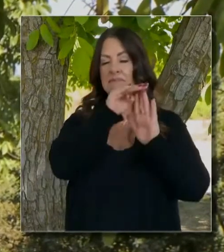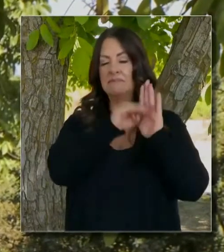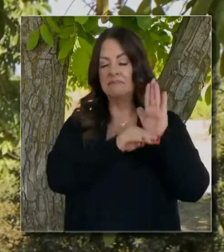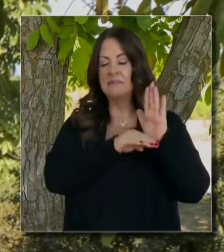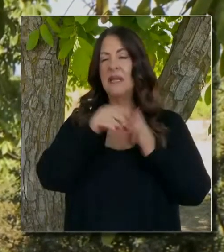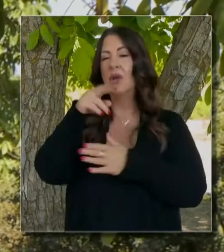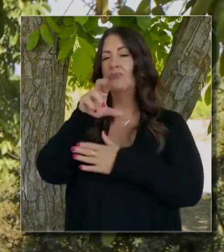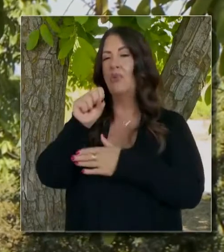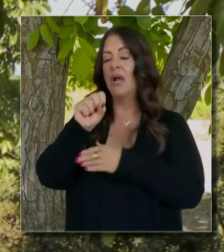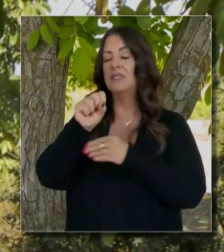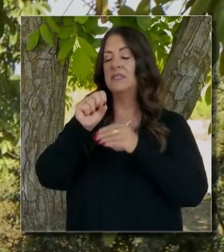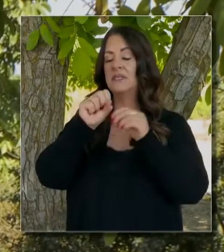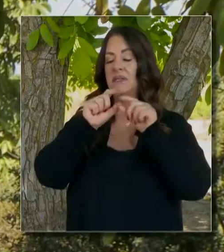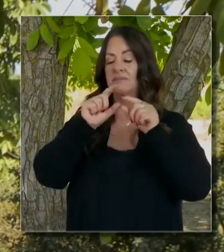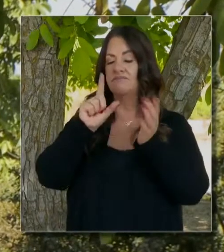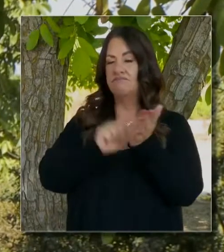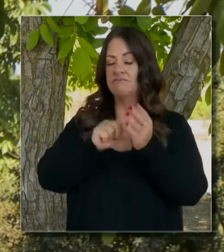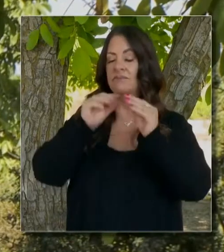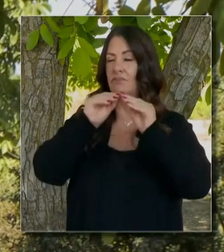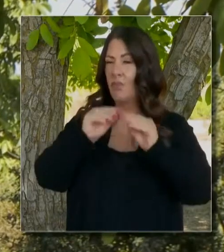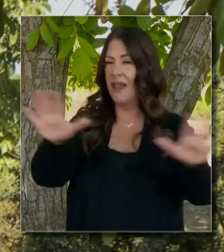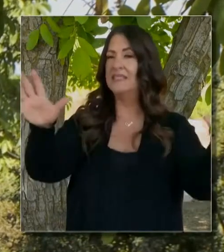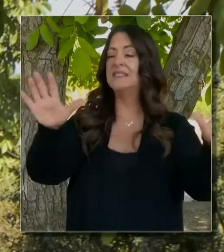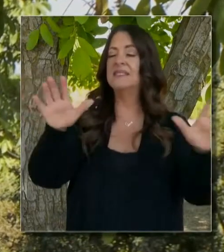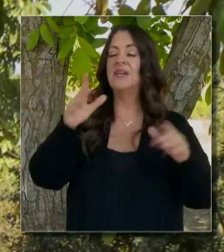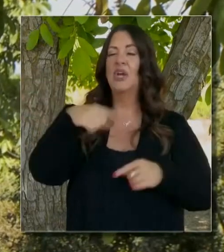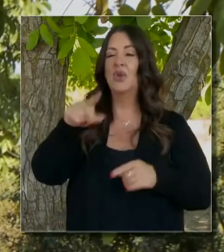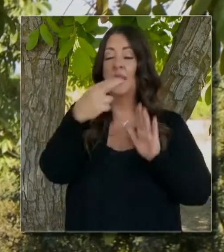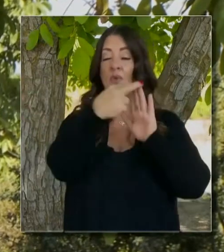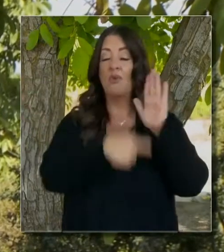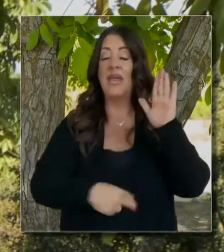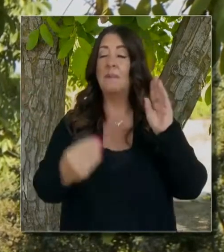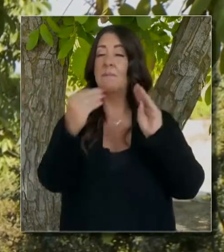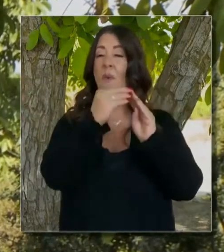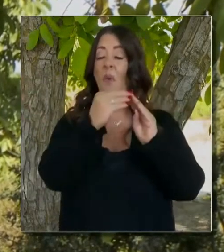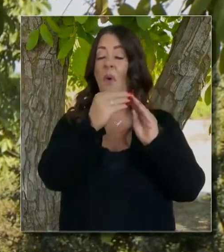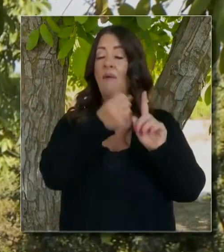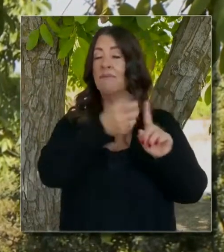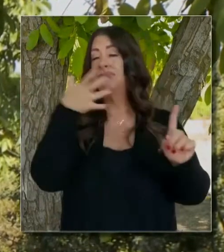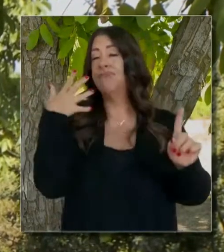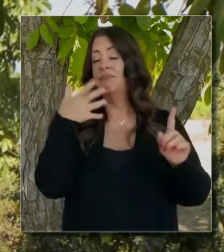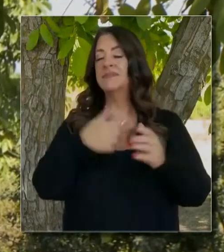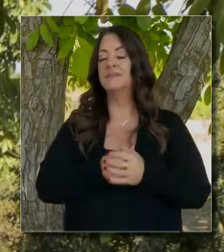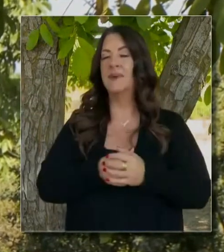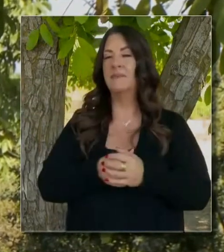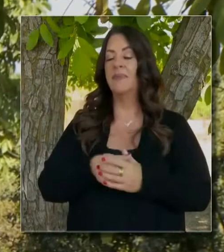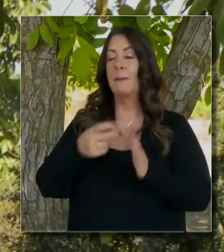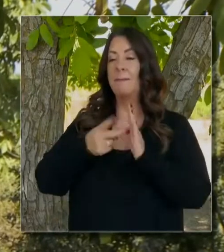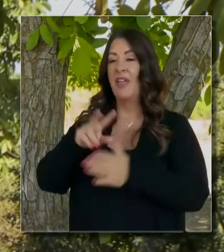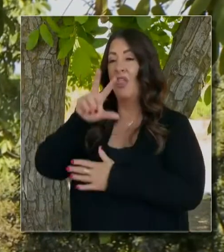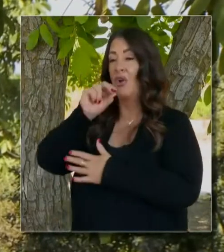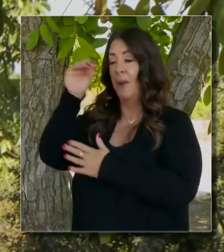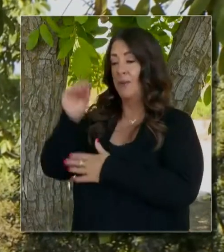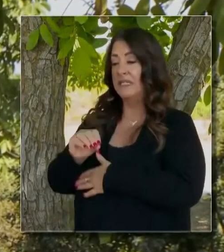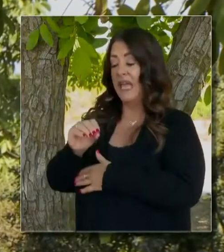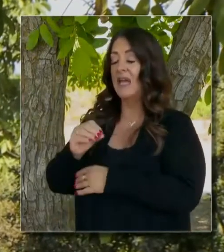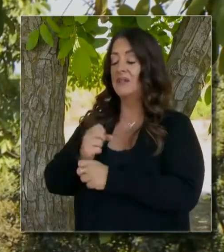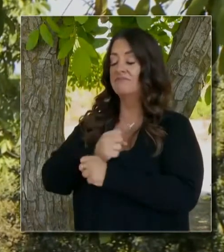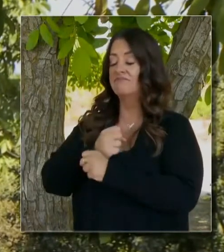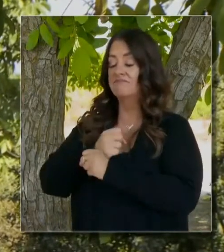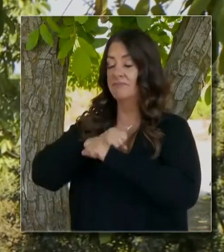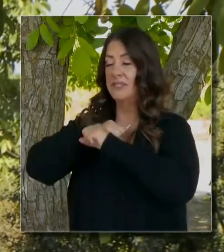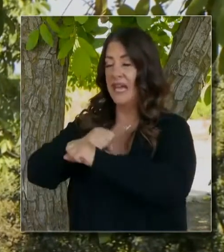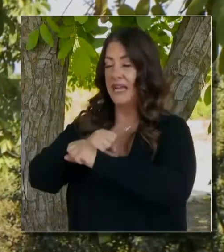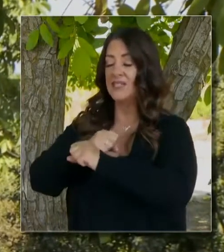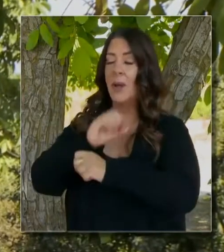release that more simply lay out the tenets of what we're advancing. But 30 by 30. This state can achieve this. Let's